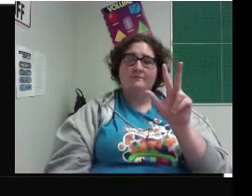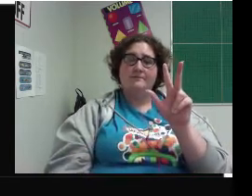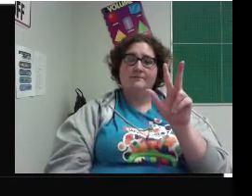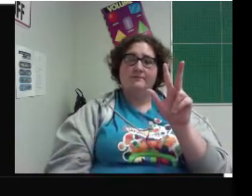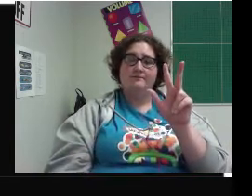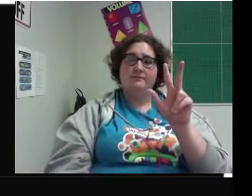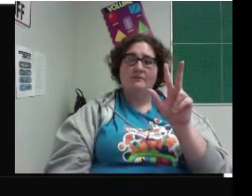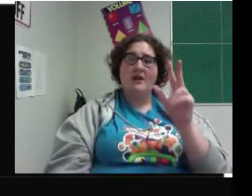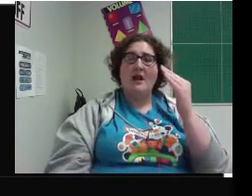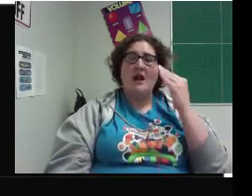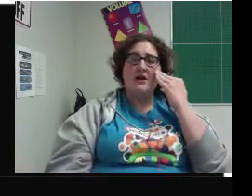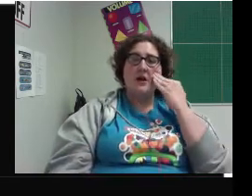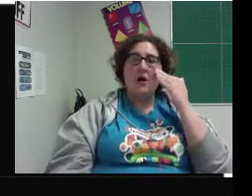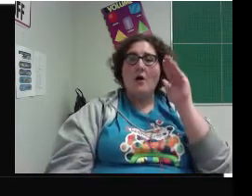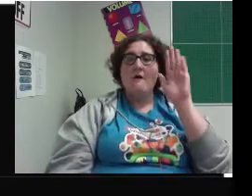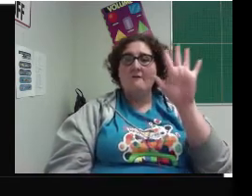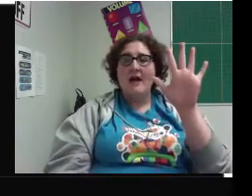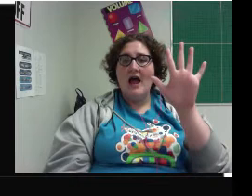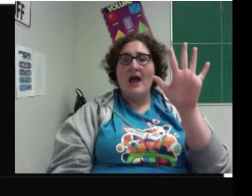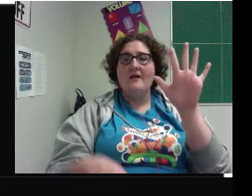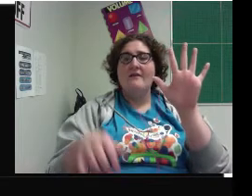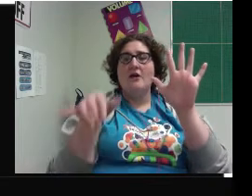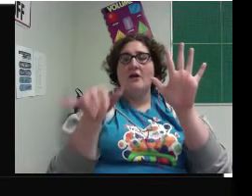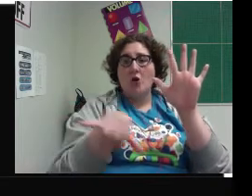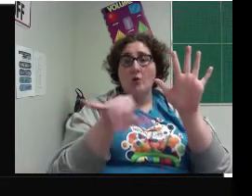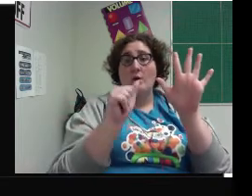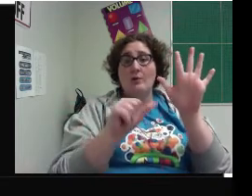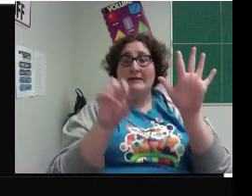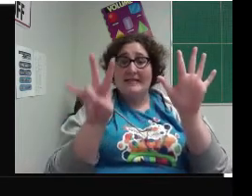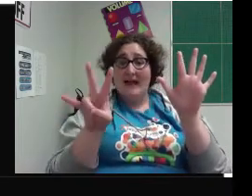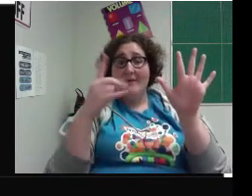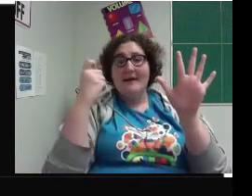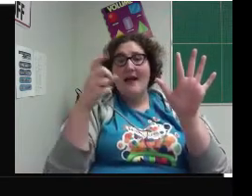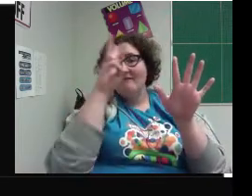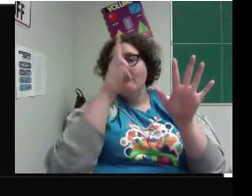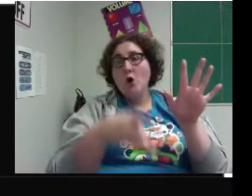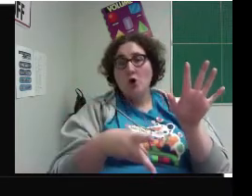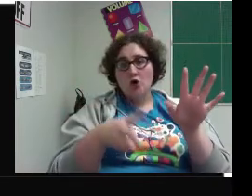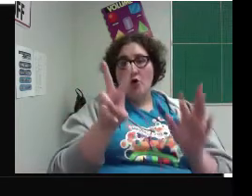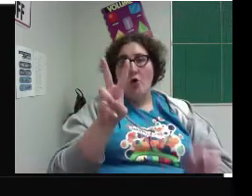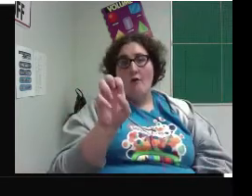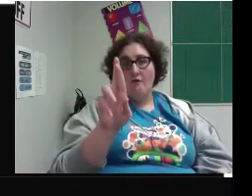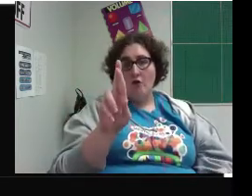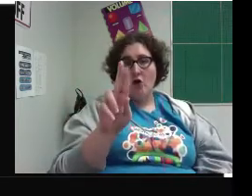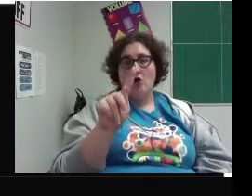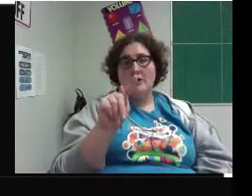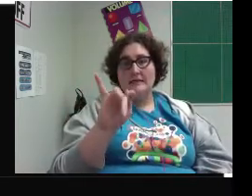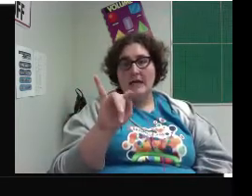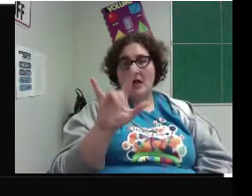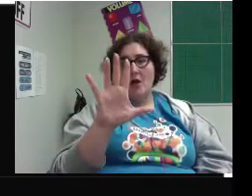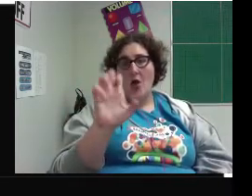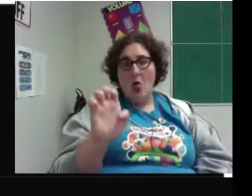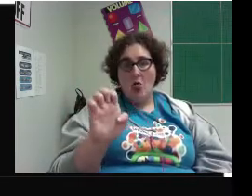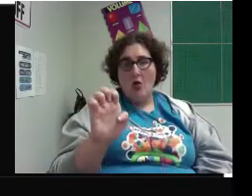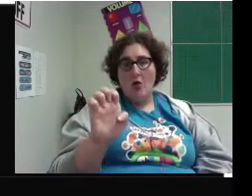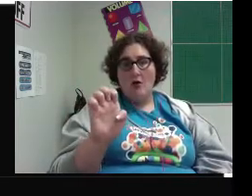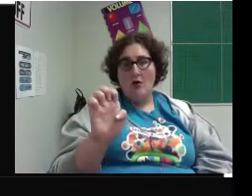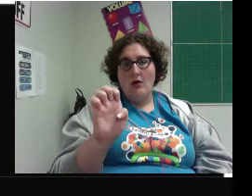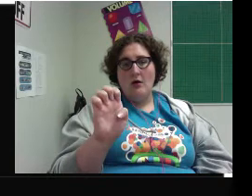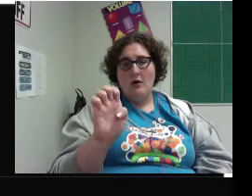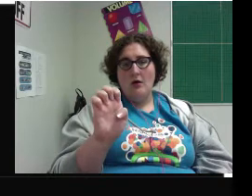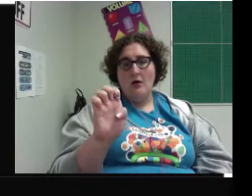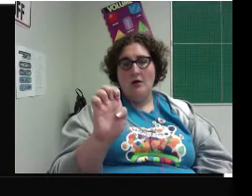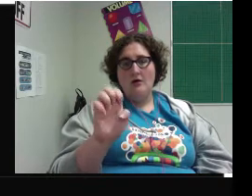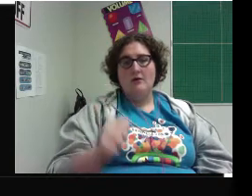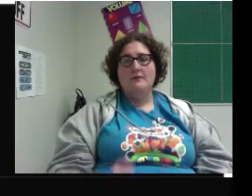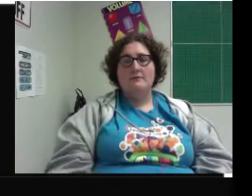I also know that angle 5 is congruent to angle 7 because of vertical angles. So angle 5 is congruent to angle 7